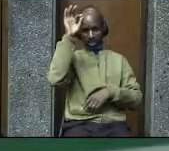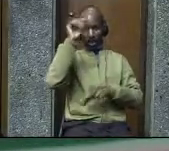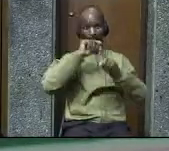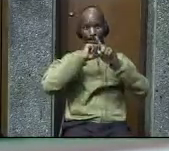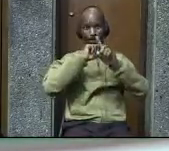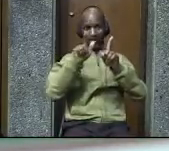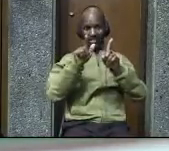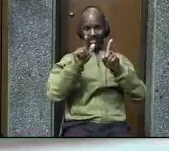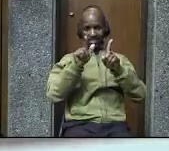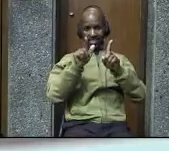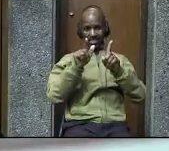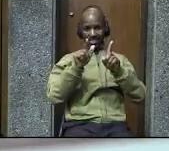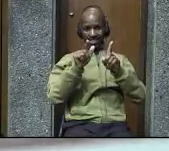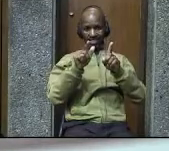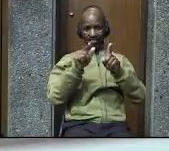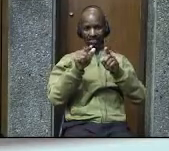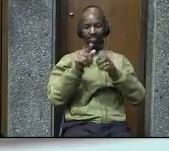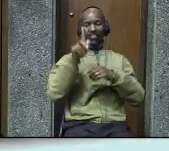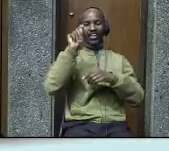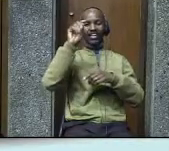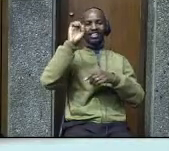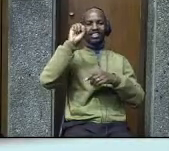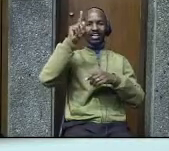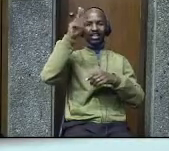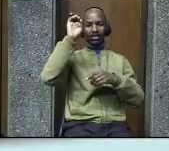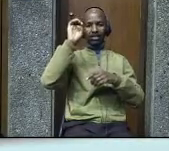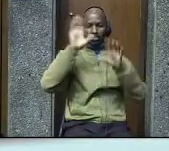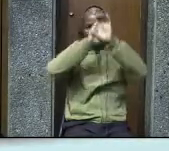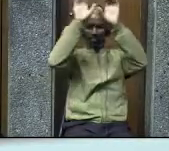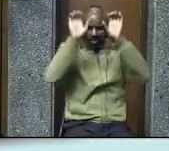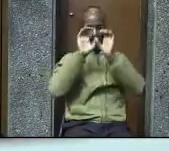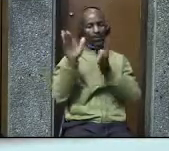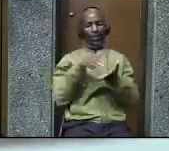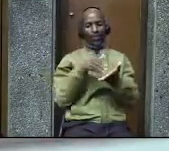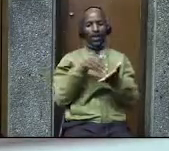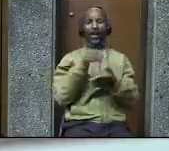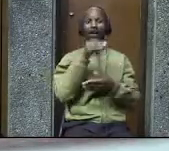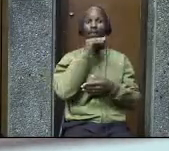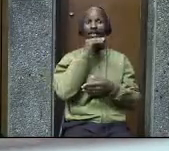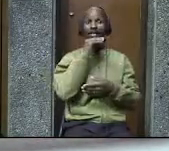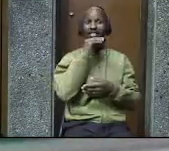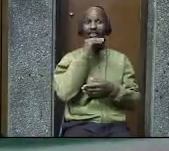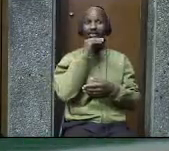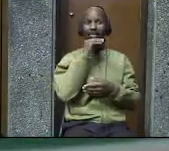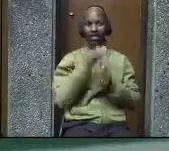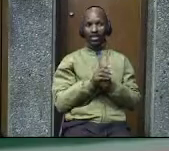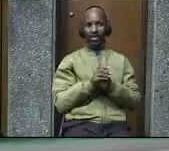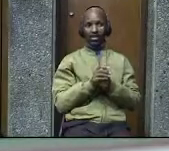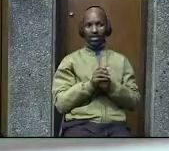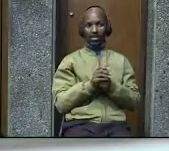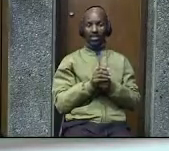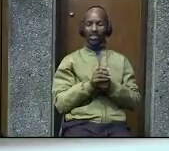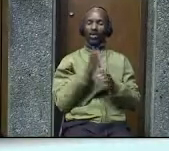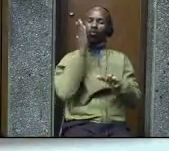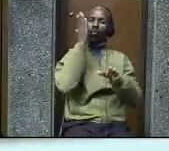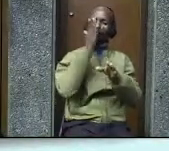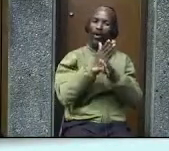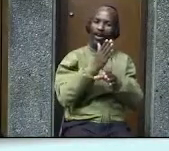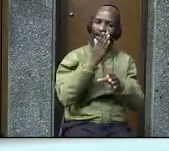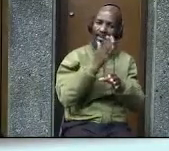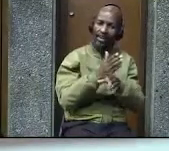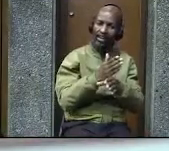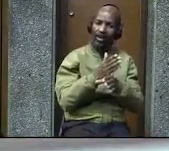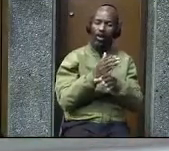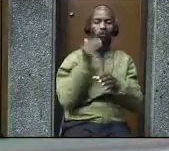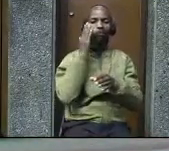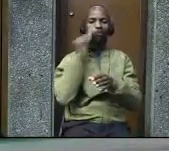they still don't have title deed. In other words, they were better off working under a